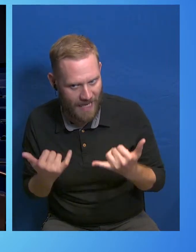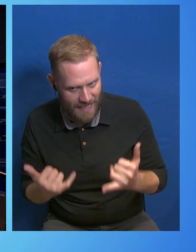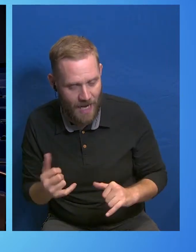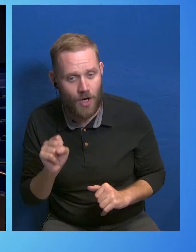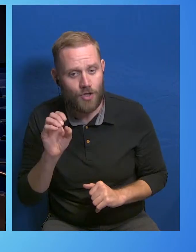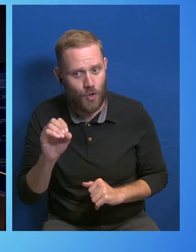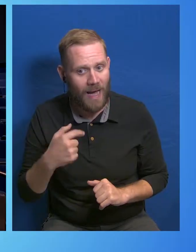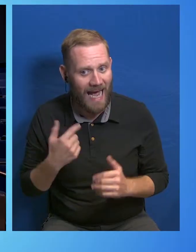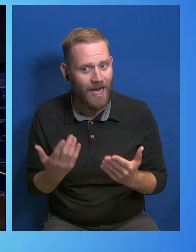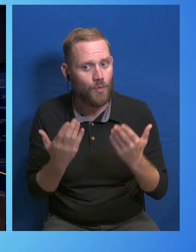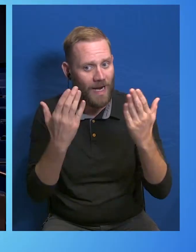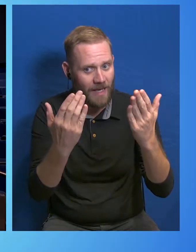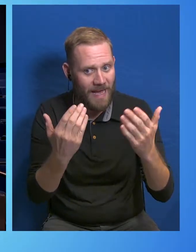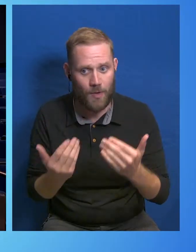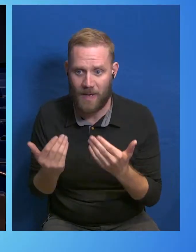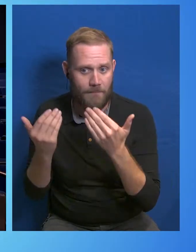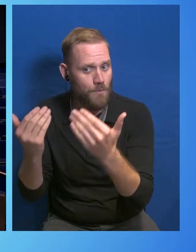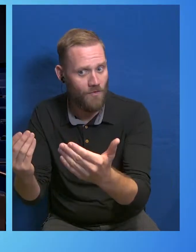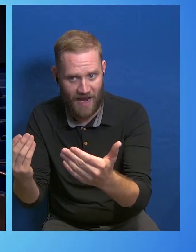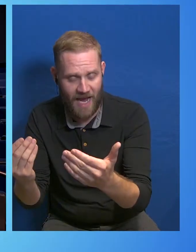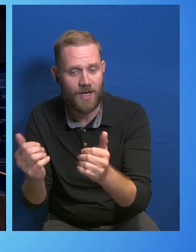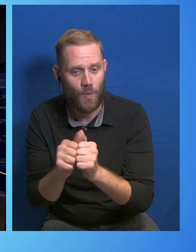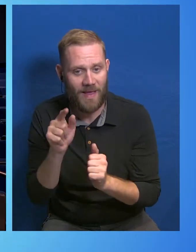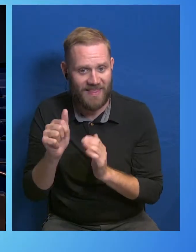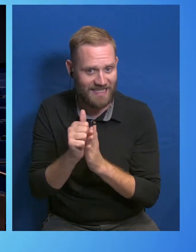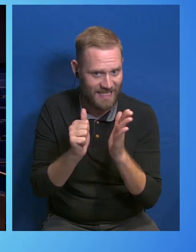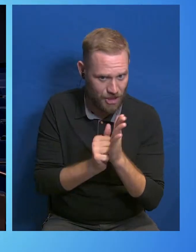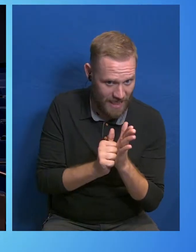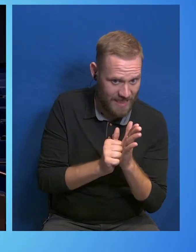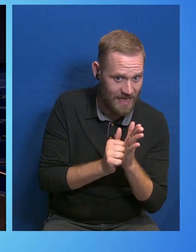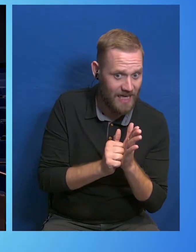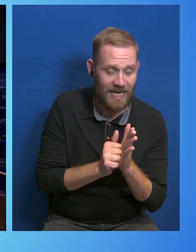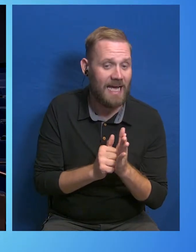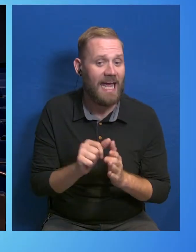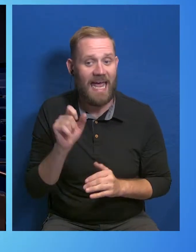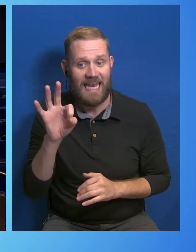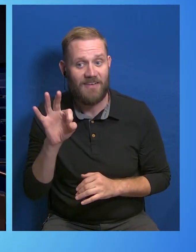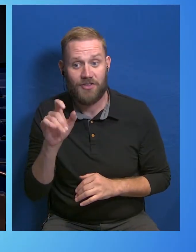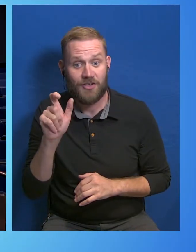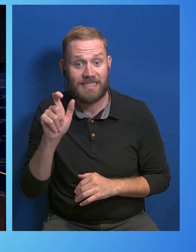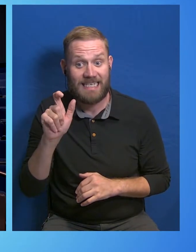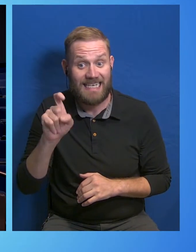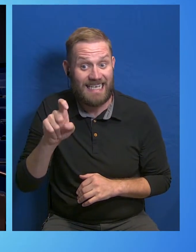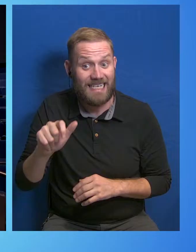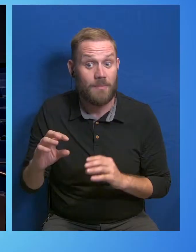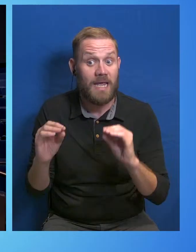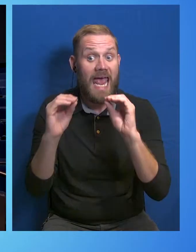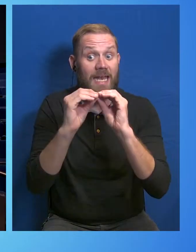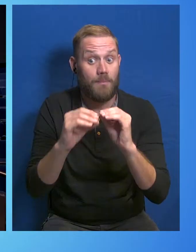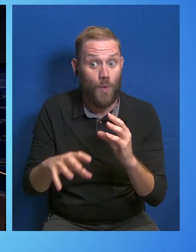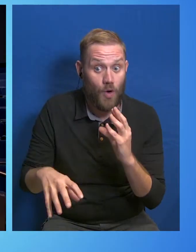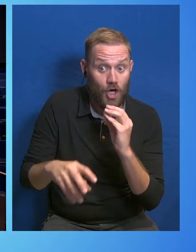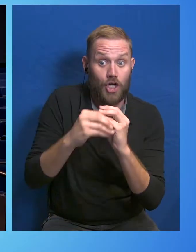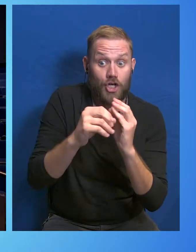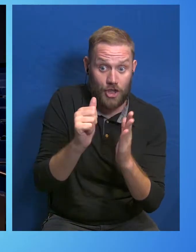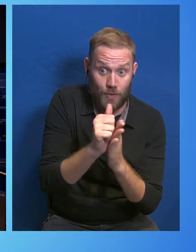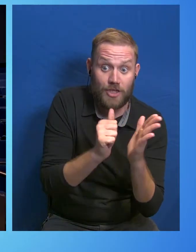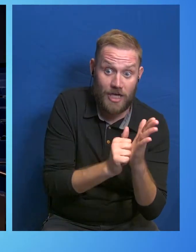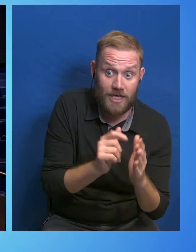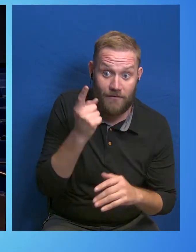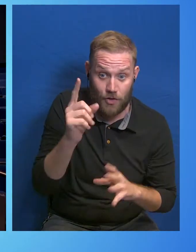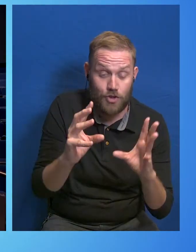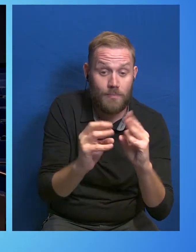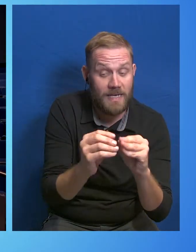that we move on and with this agenda item, and if there's anything that needs to be put on future agenda items, let's address